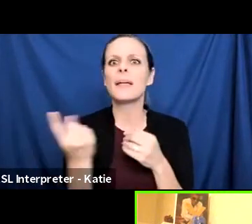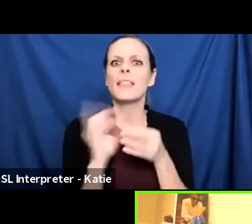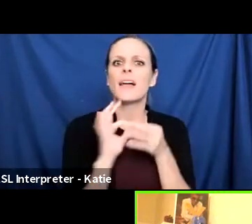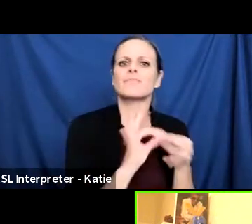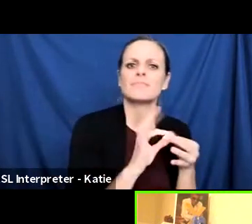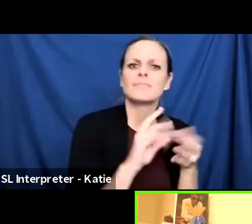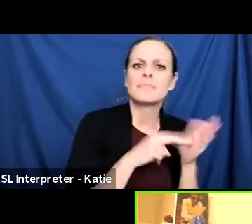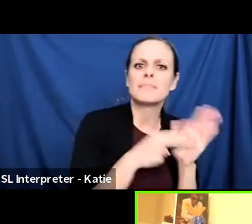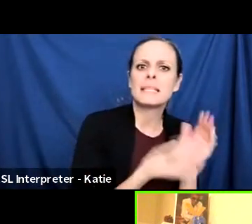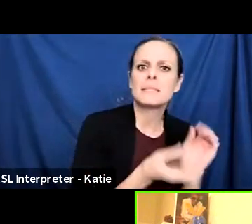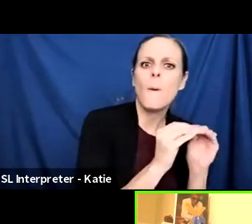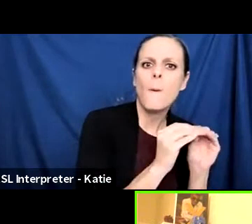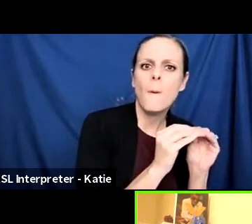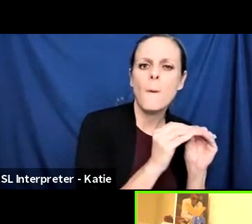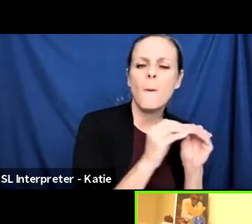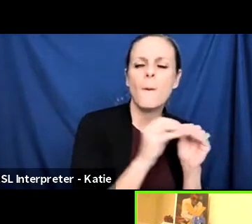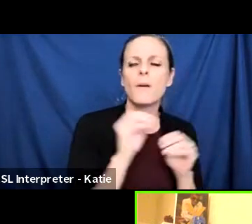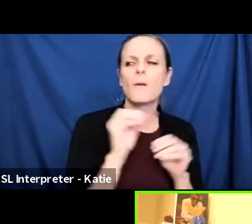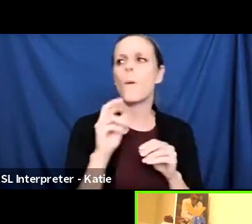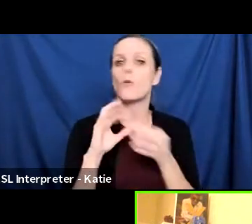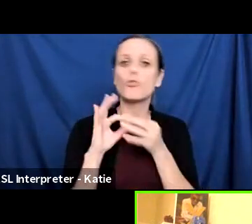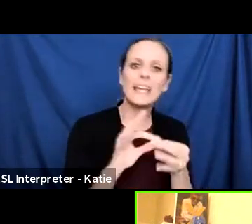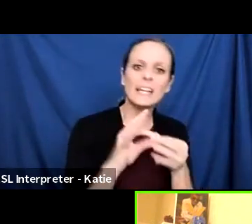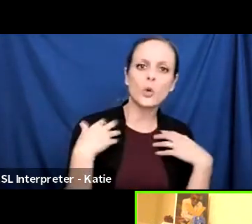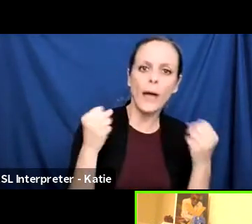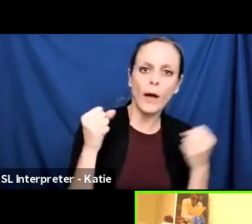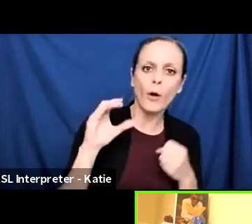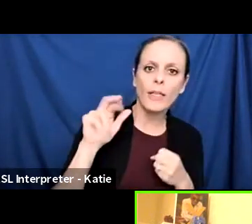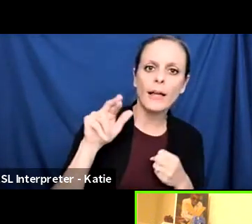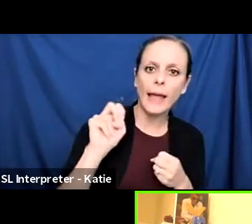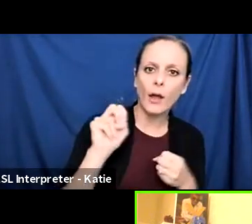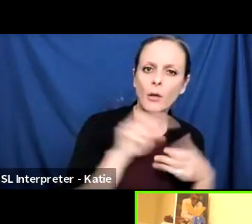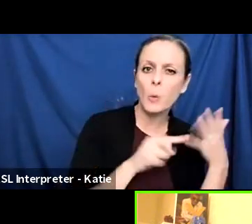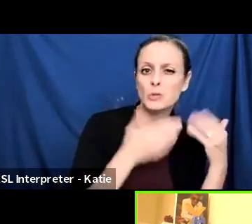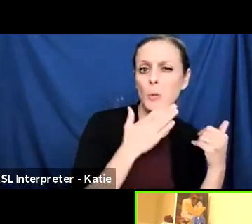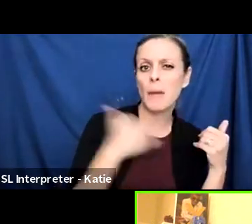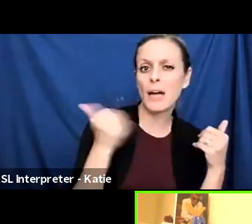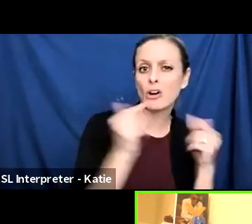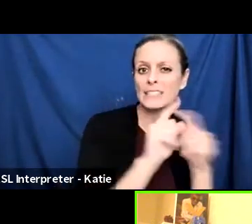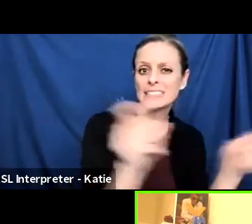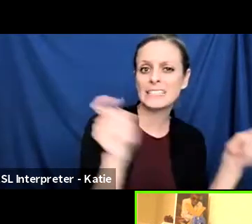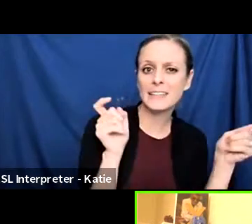also related to healthcare. But yeah, maybe those are just some ideas I had.